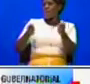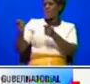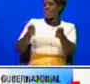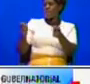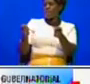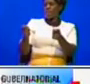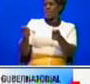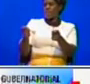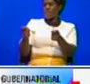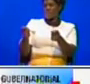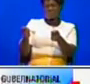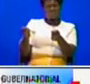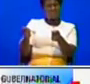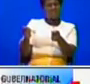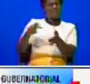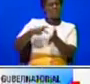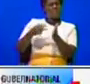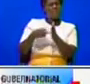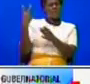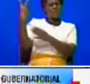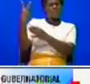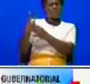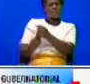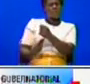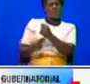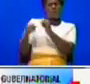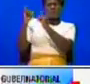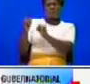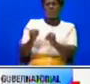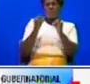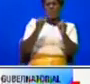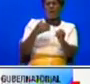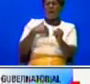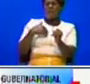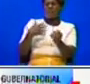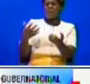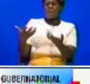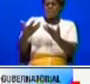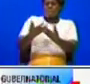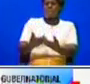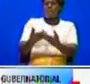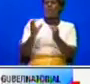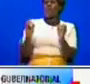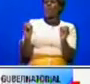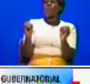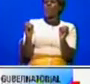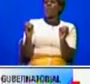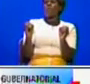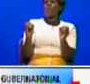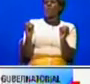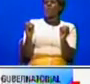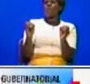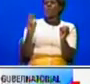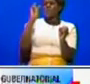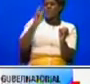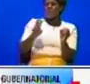agenda, which means both of them individually do not have the mix. They have to look into